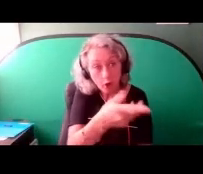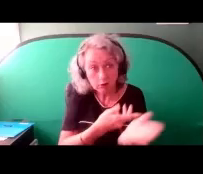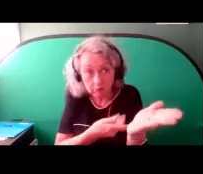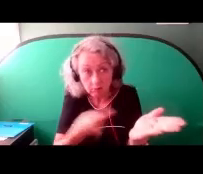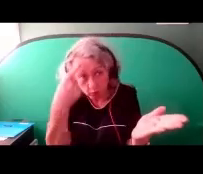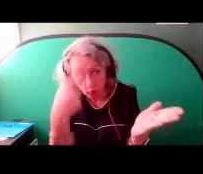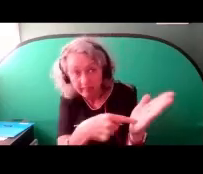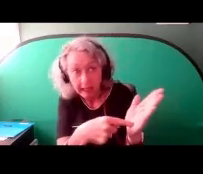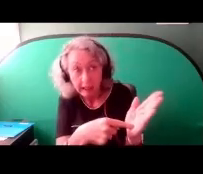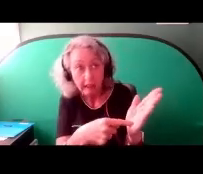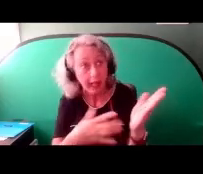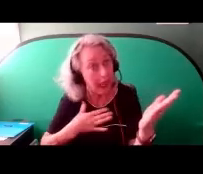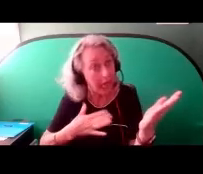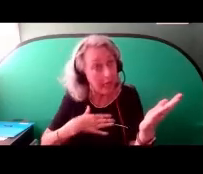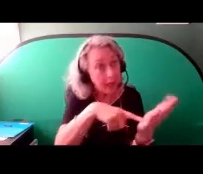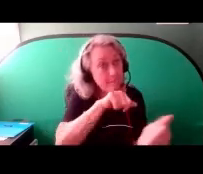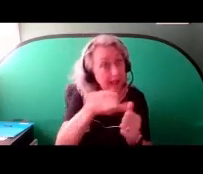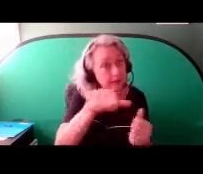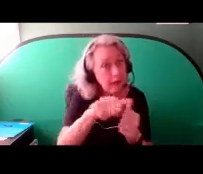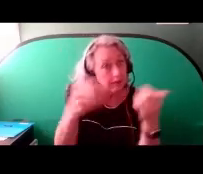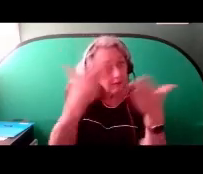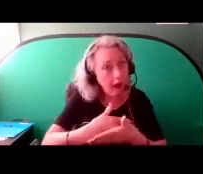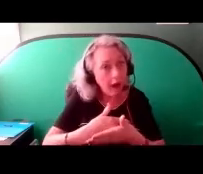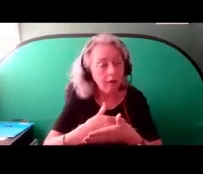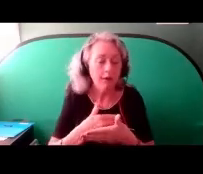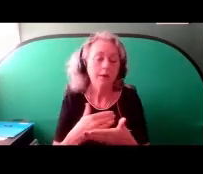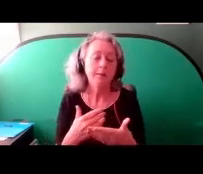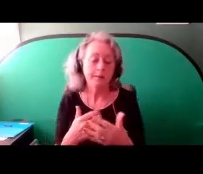that? Do you like that better?"